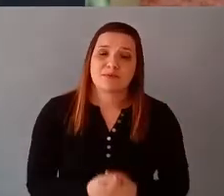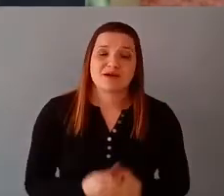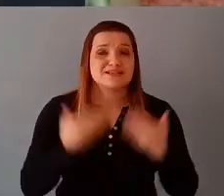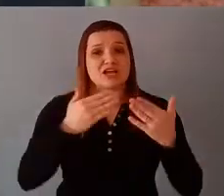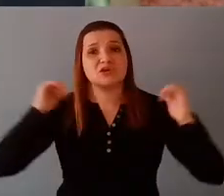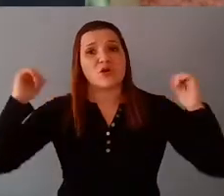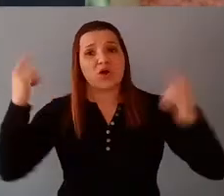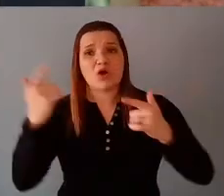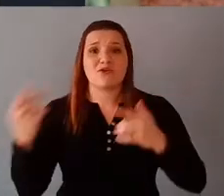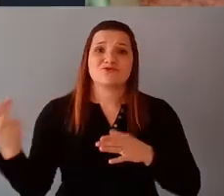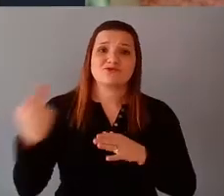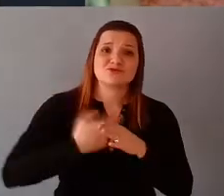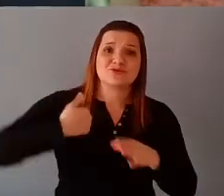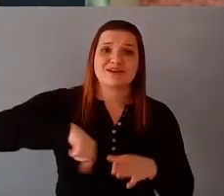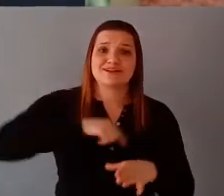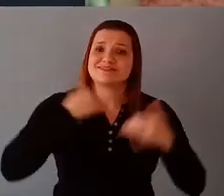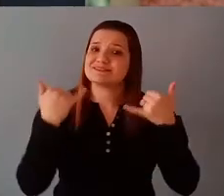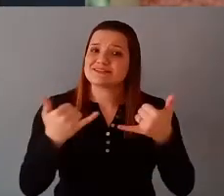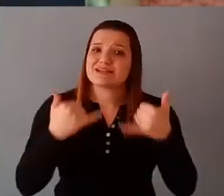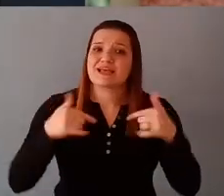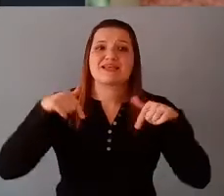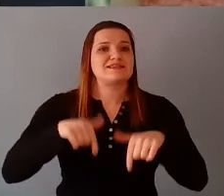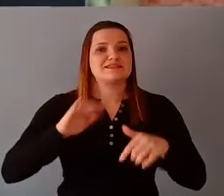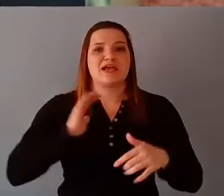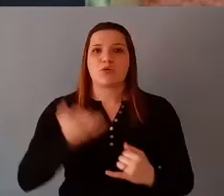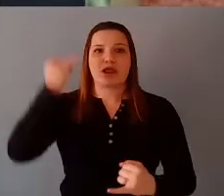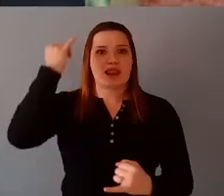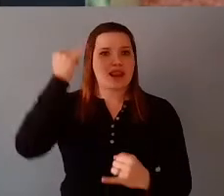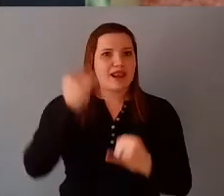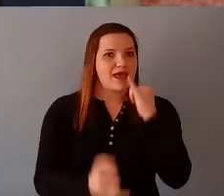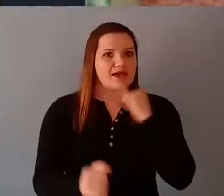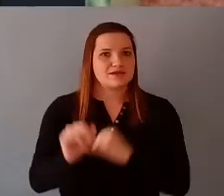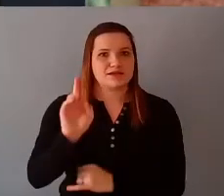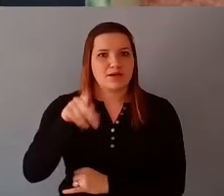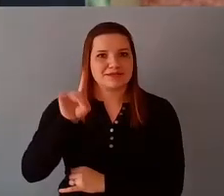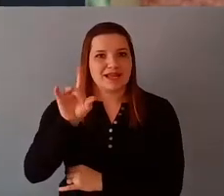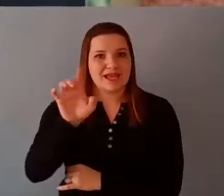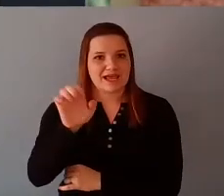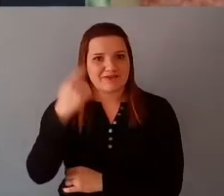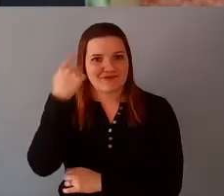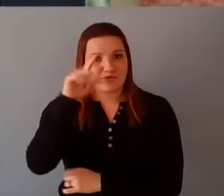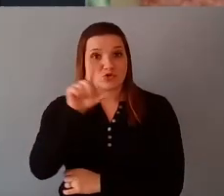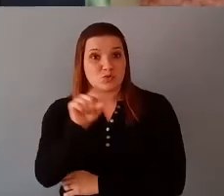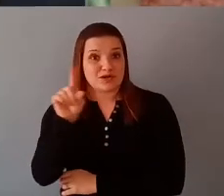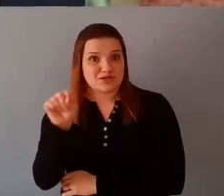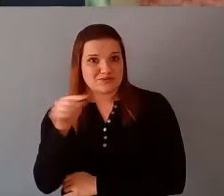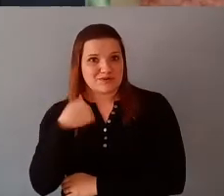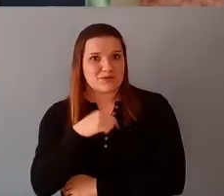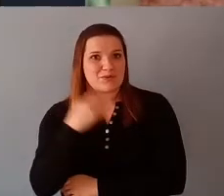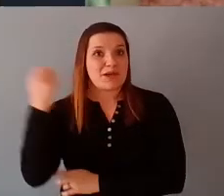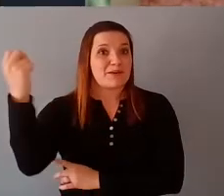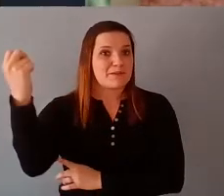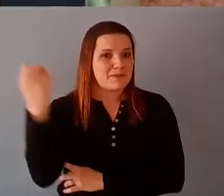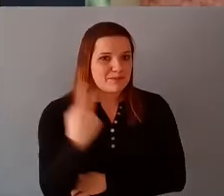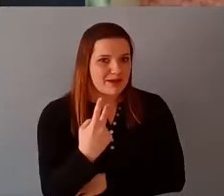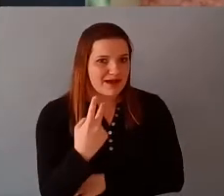all of you for joining us today. This will be our last update of 2020. We will be coming